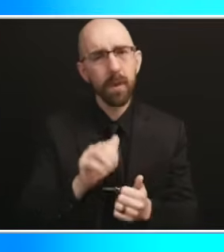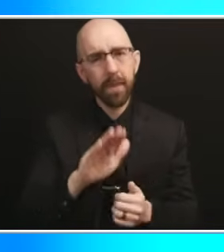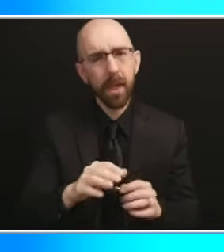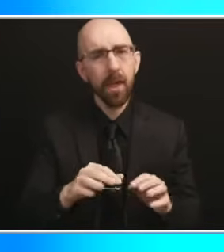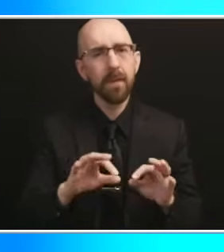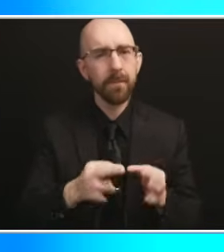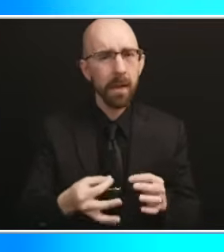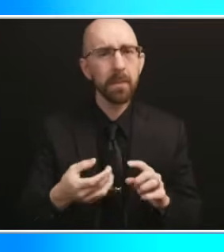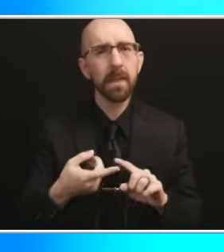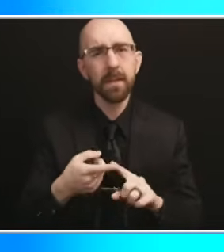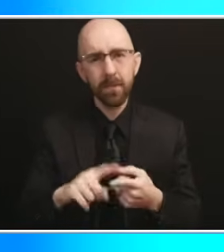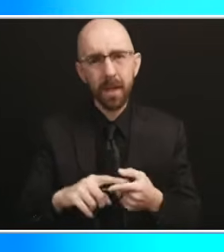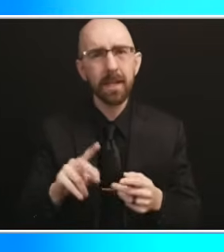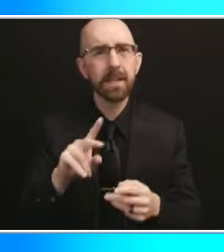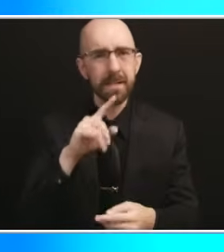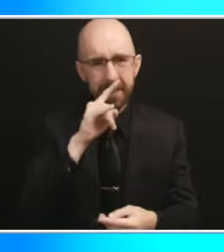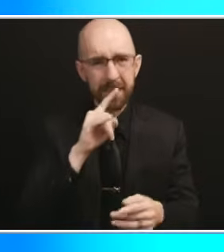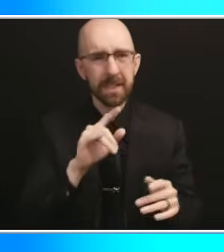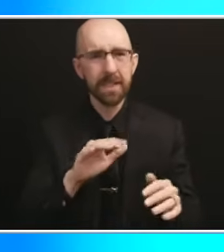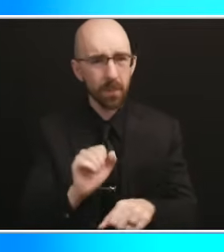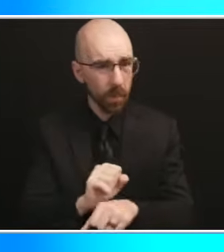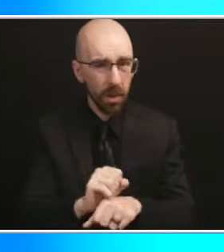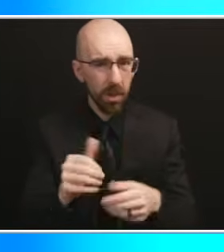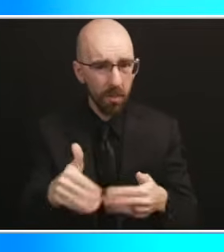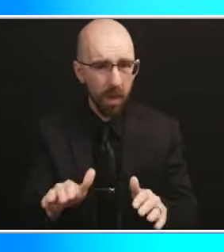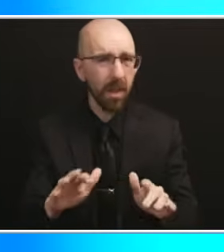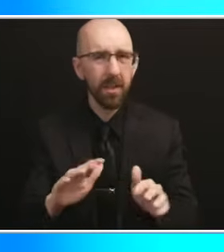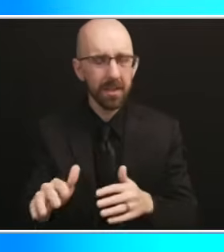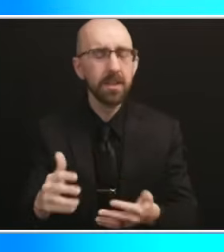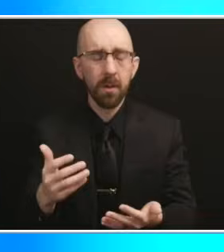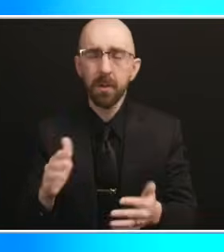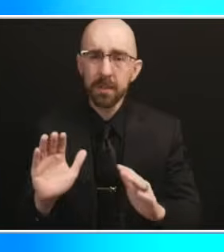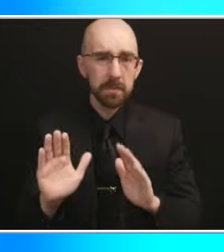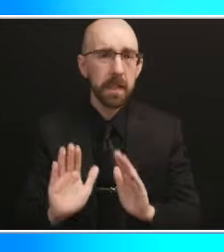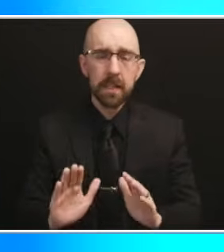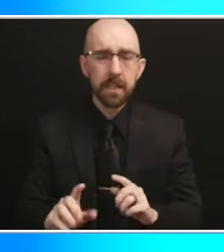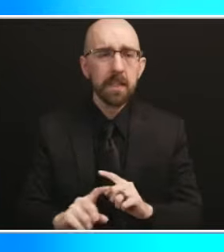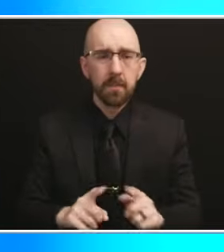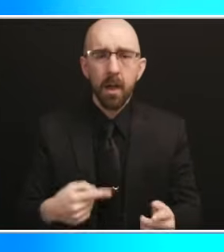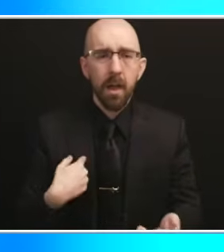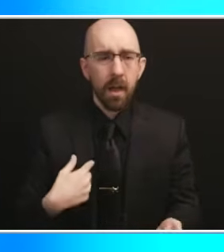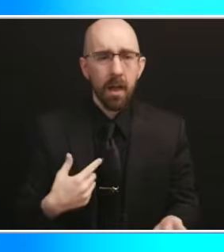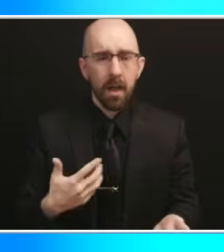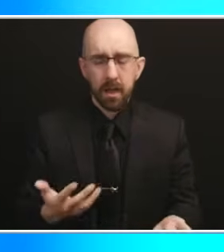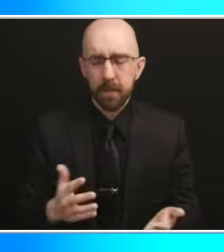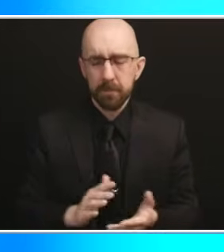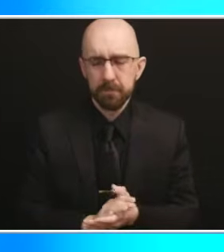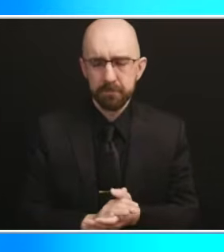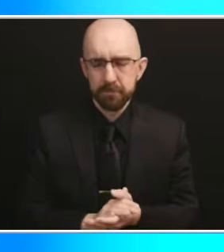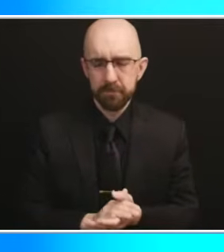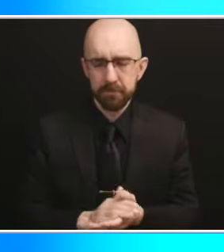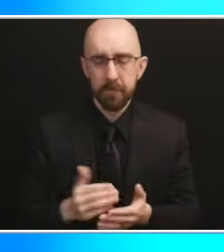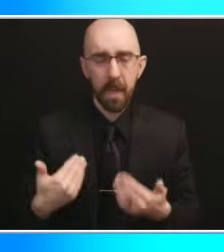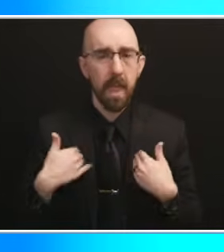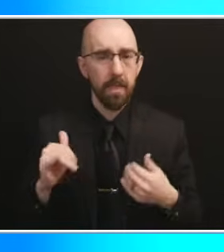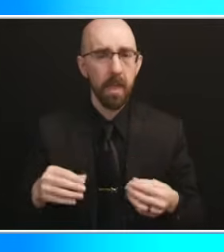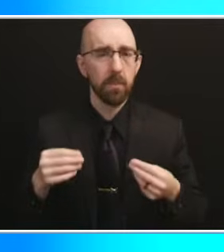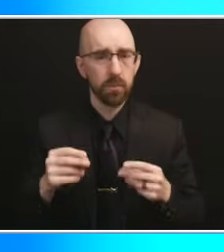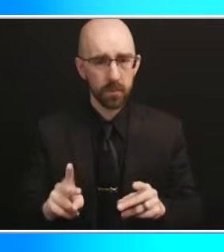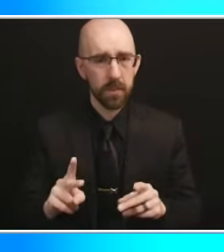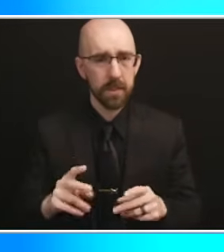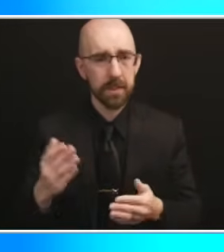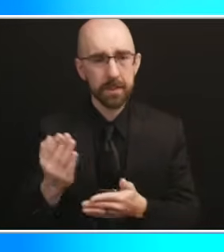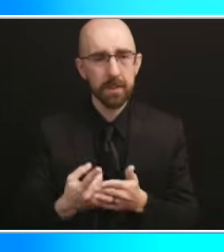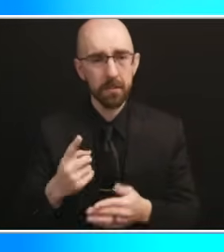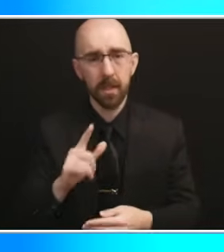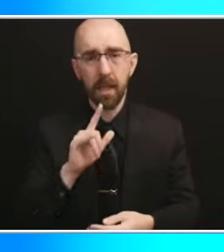anything like that. So it was pretty amazing that I didn't have to do that, and somebody actually